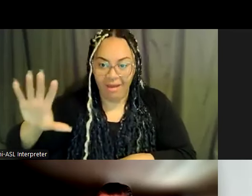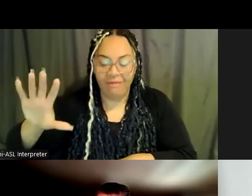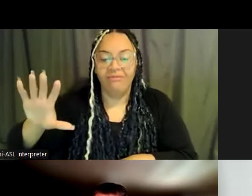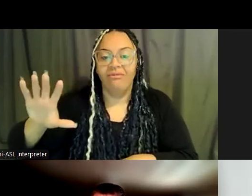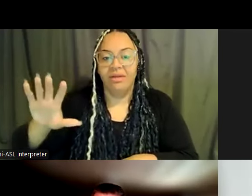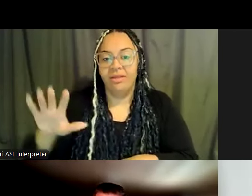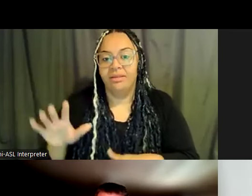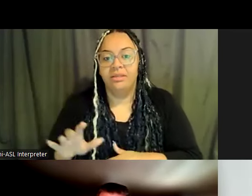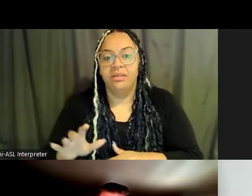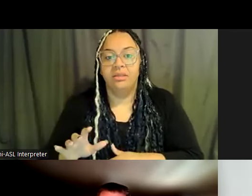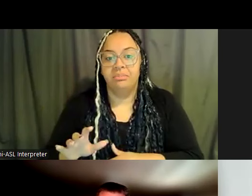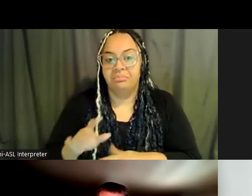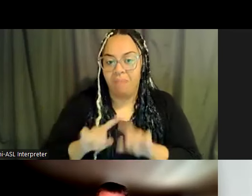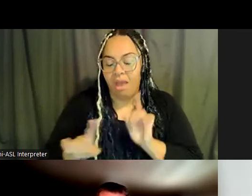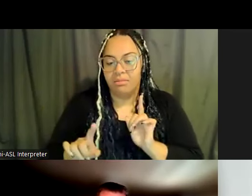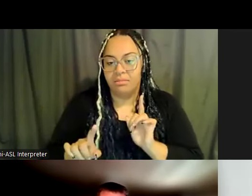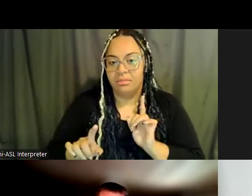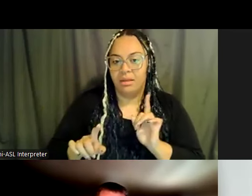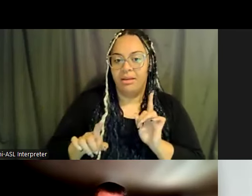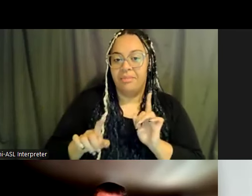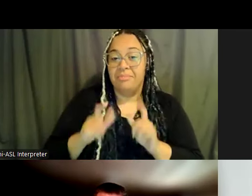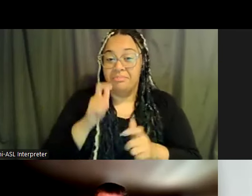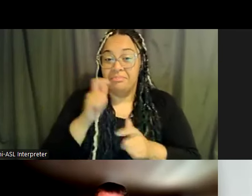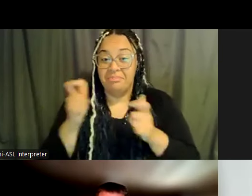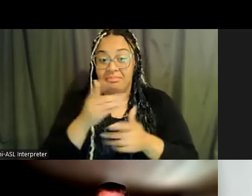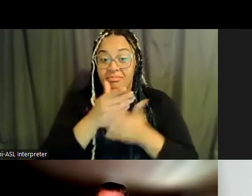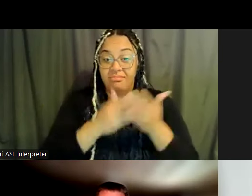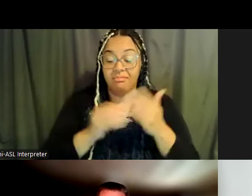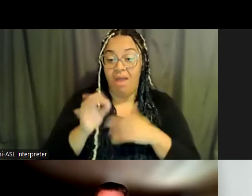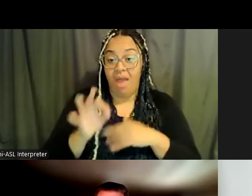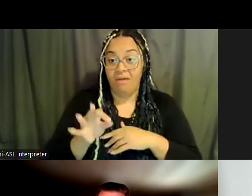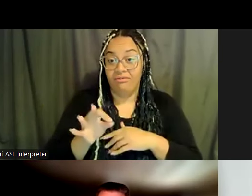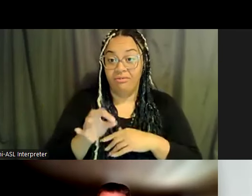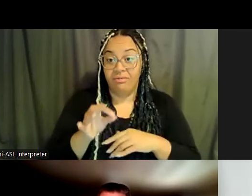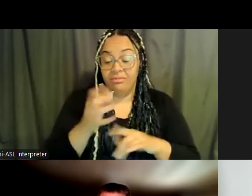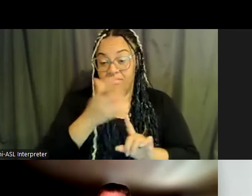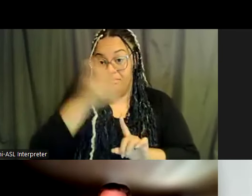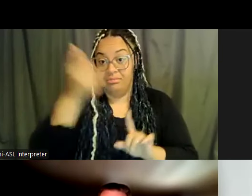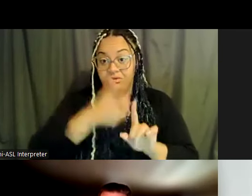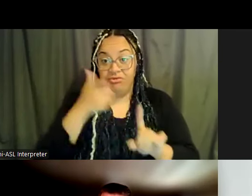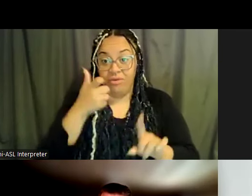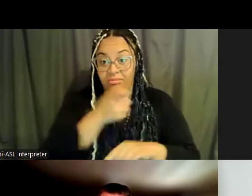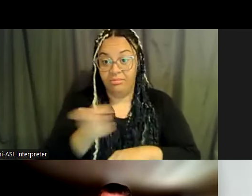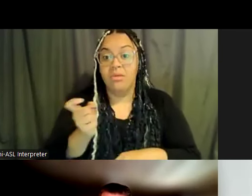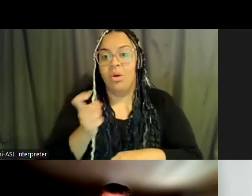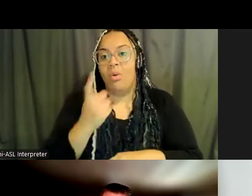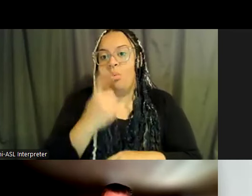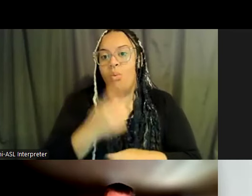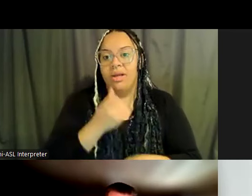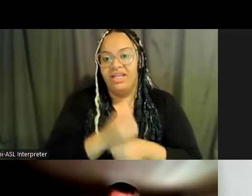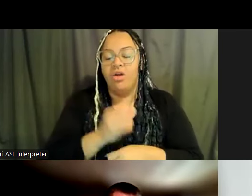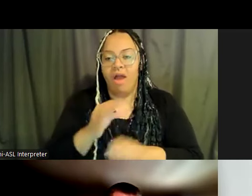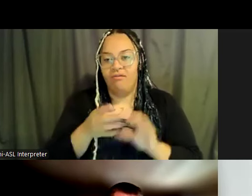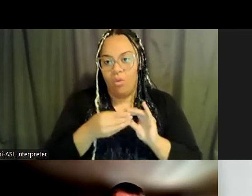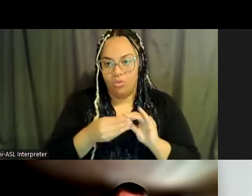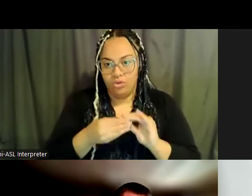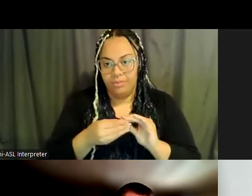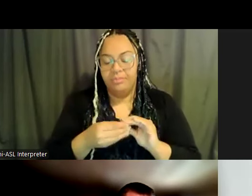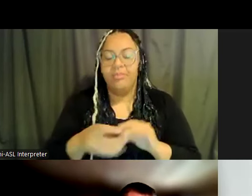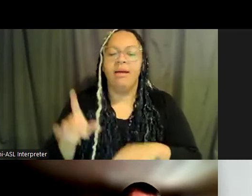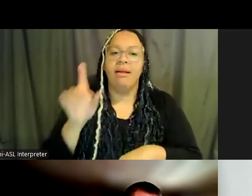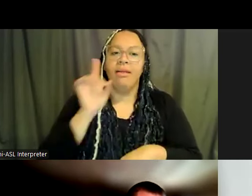But really what we saw is the biggest chunk of firearm suicide deaths basically happened within a year of ownership. And I think there's a lot